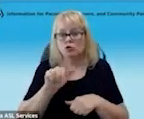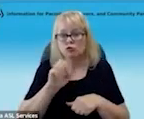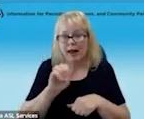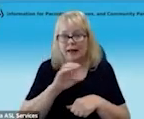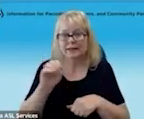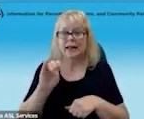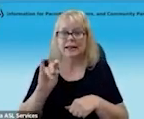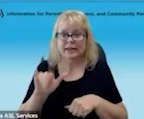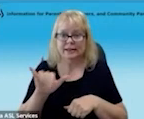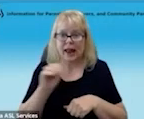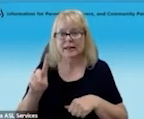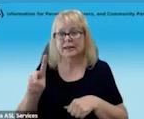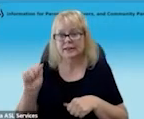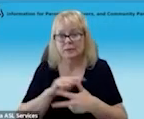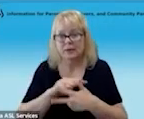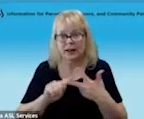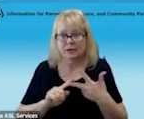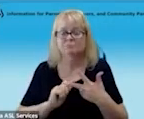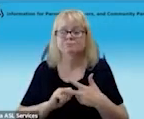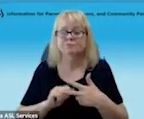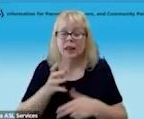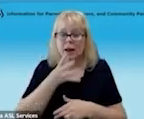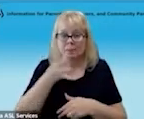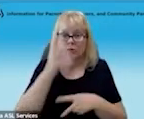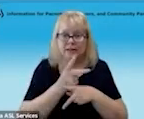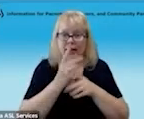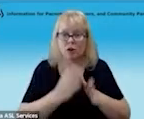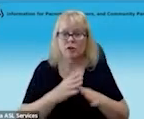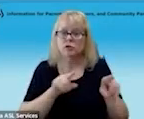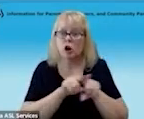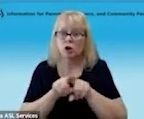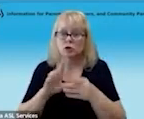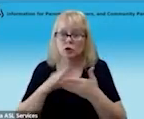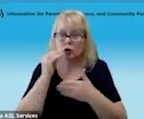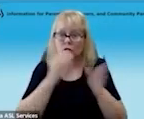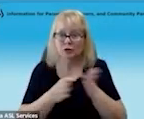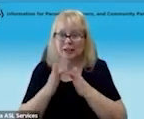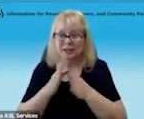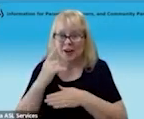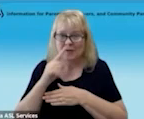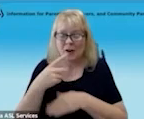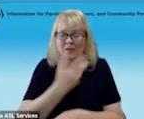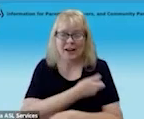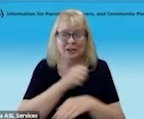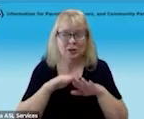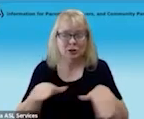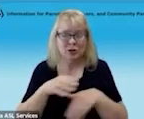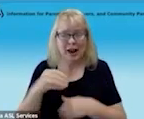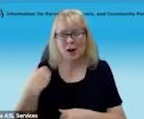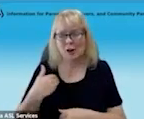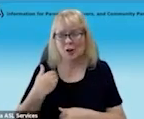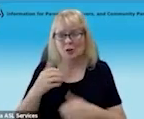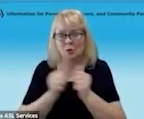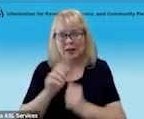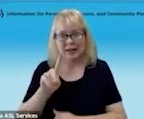vaccination. The second portion of the panel will explore COVID-19 risk implications by race,